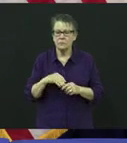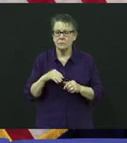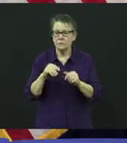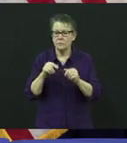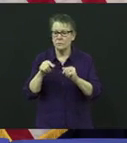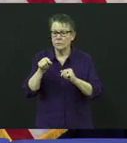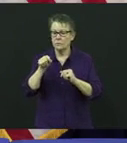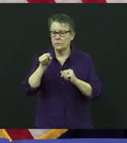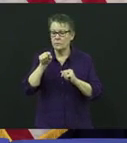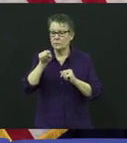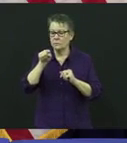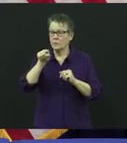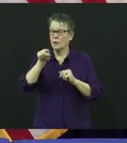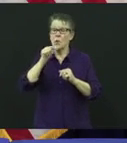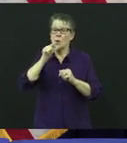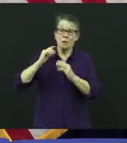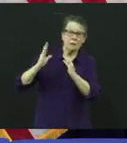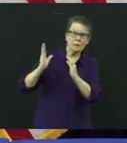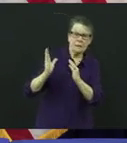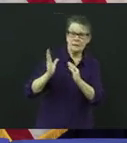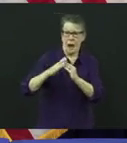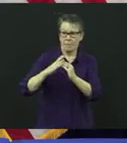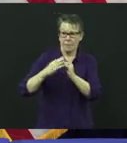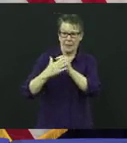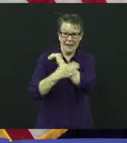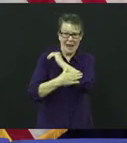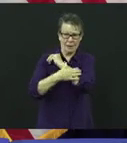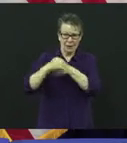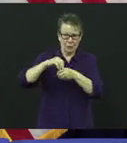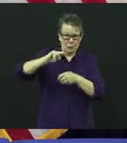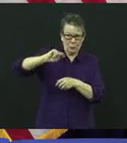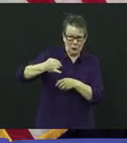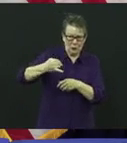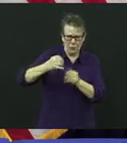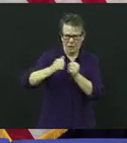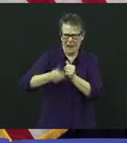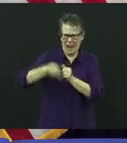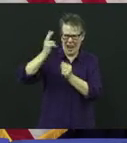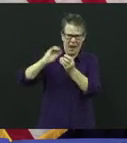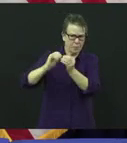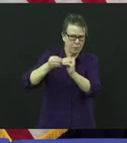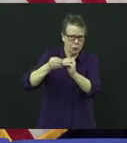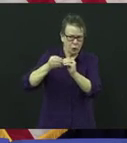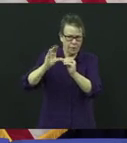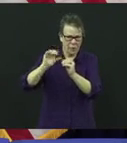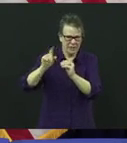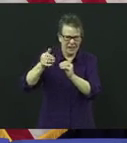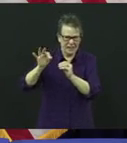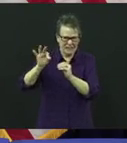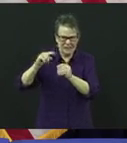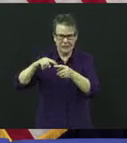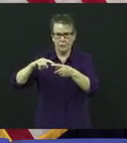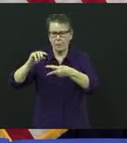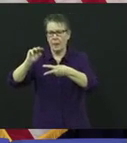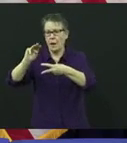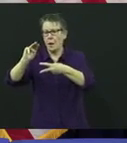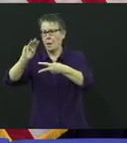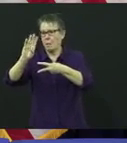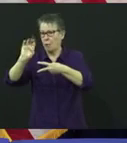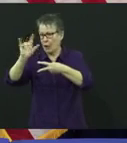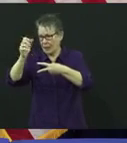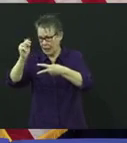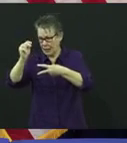Essex. Monmouth is next at 288. Middlesex at 277, and Union